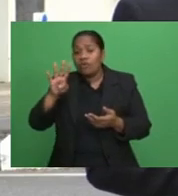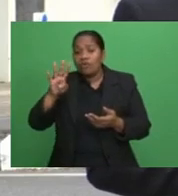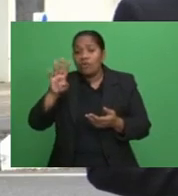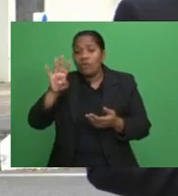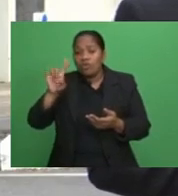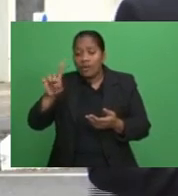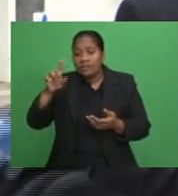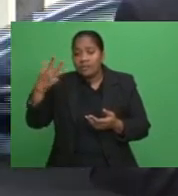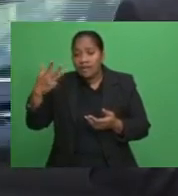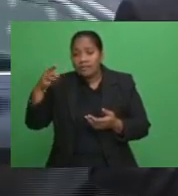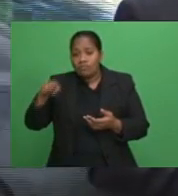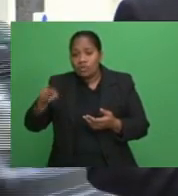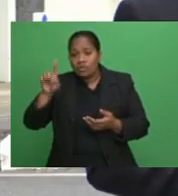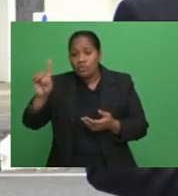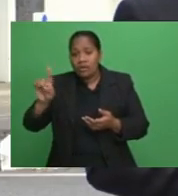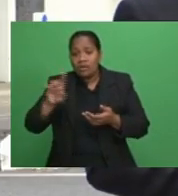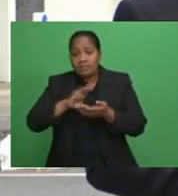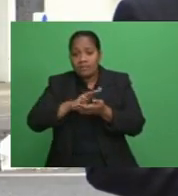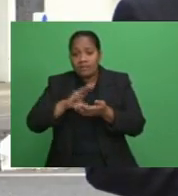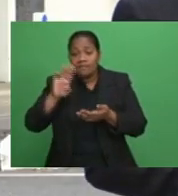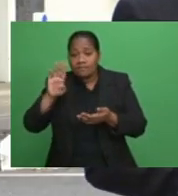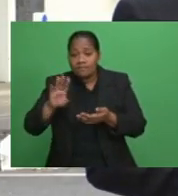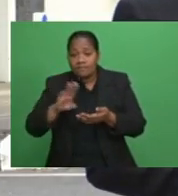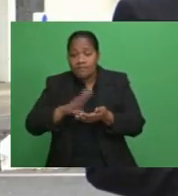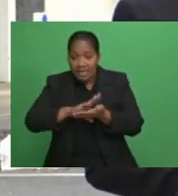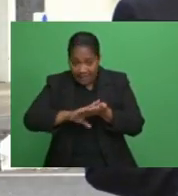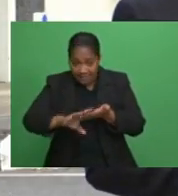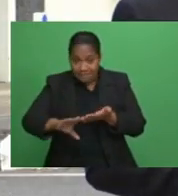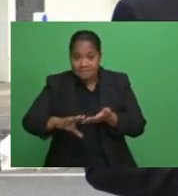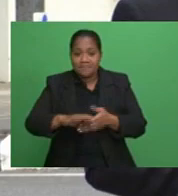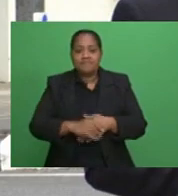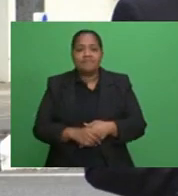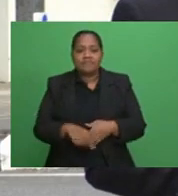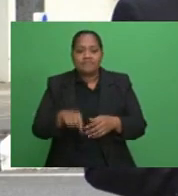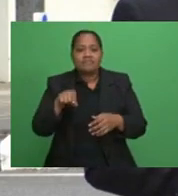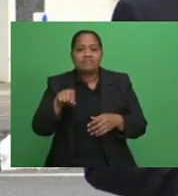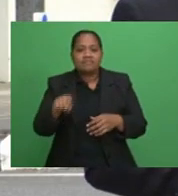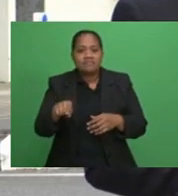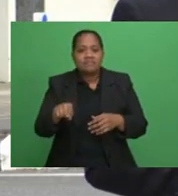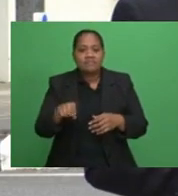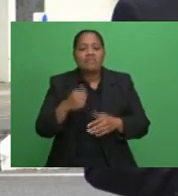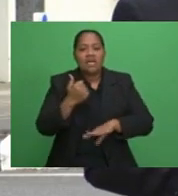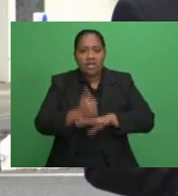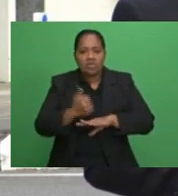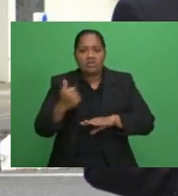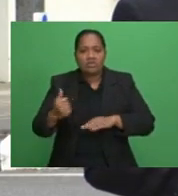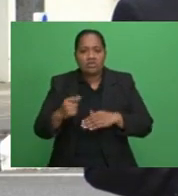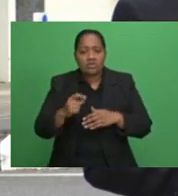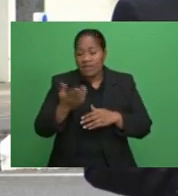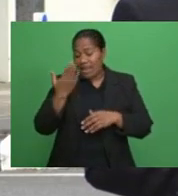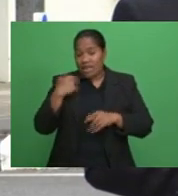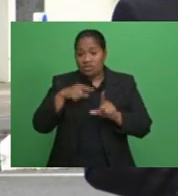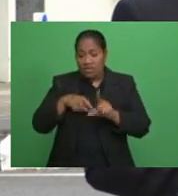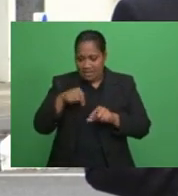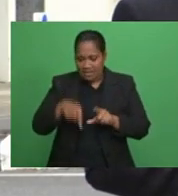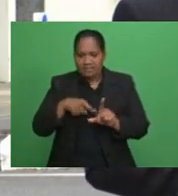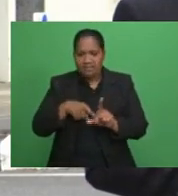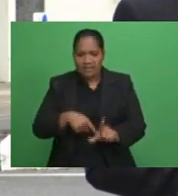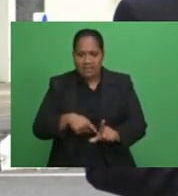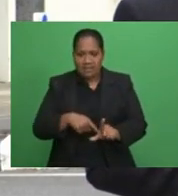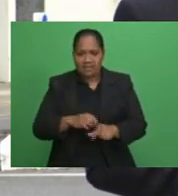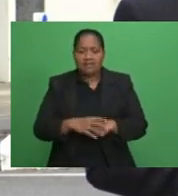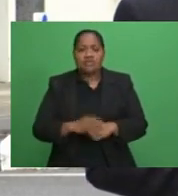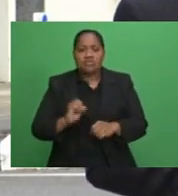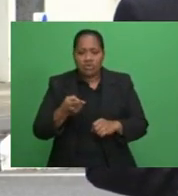in the 2019-2020 budget. Moore says the authority will continue to plan its work strategically based on